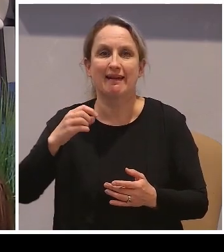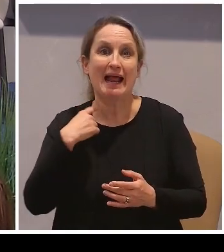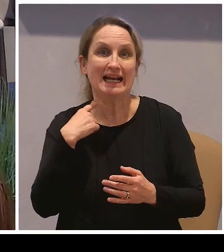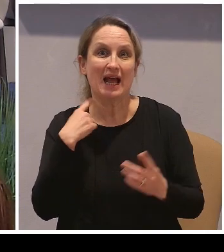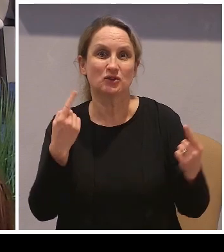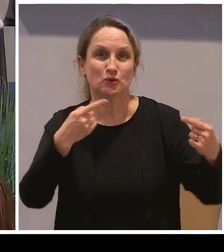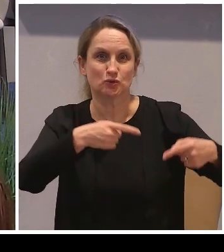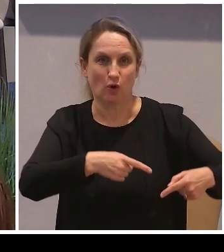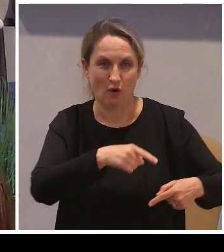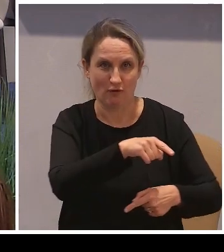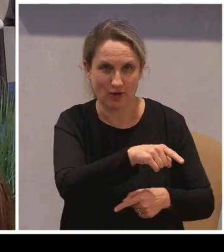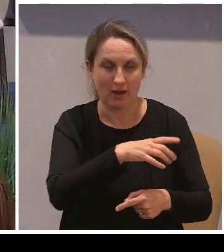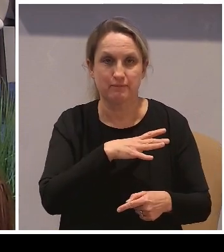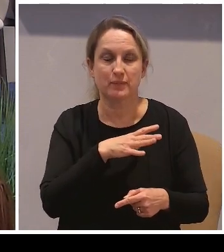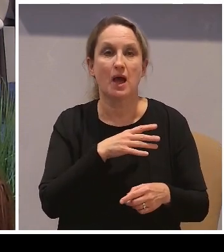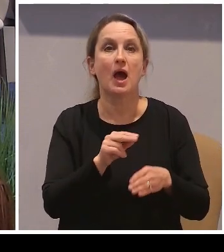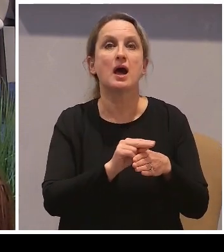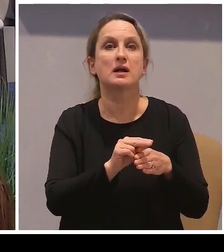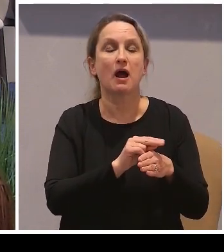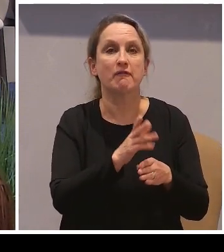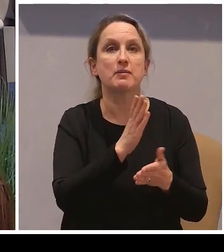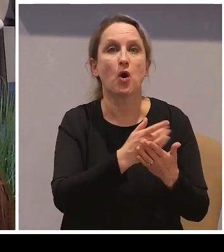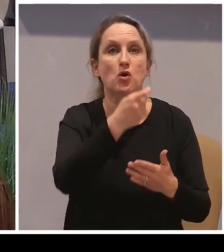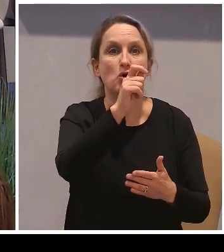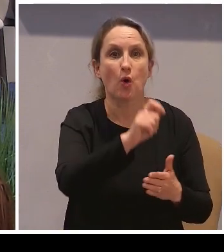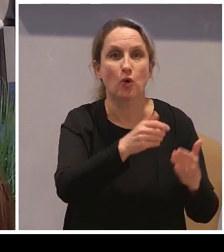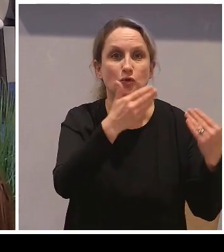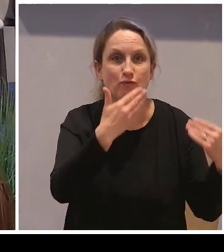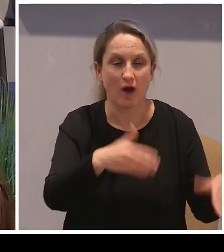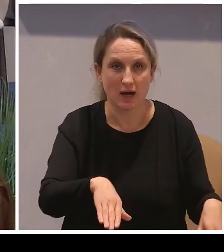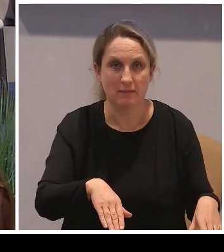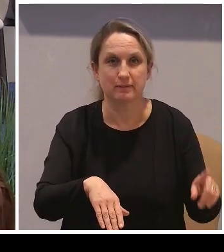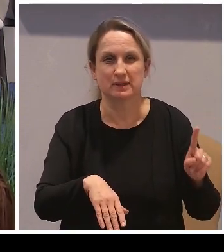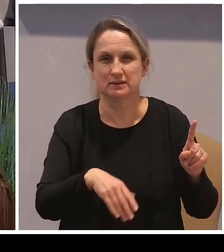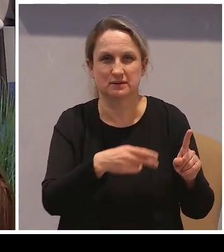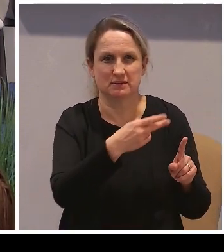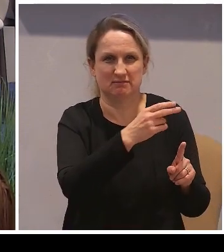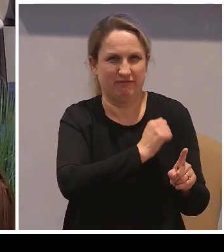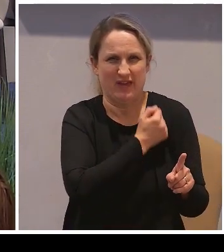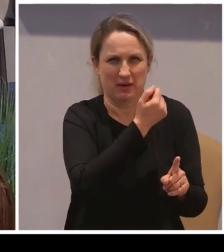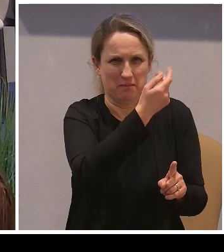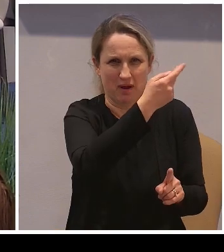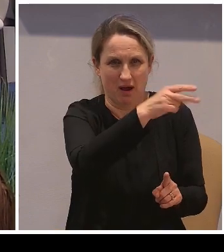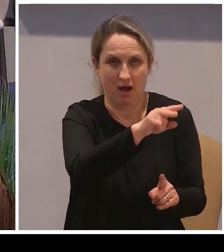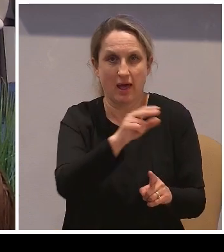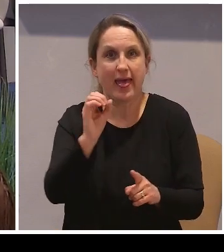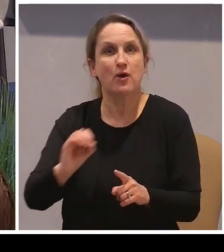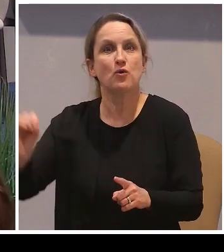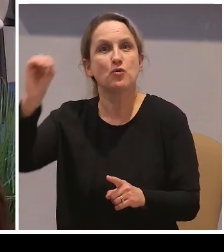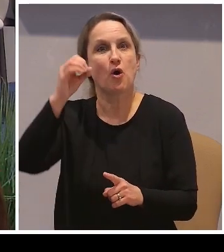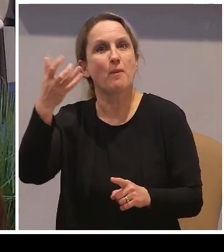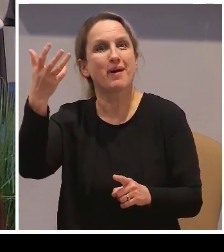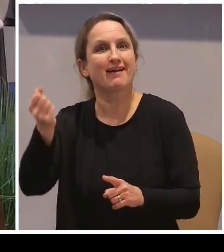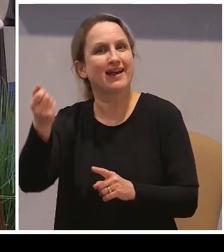Going back to the same Duchenne muscular dystrophy. In Estonia, it's in